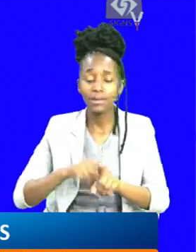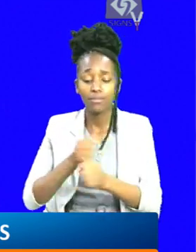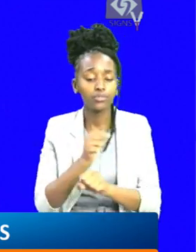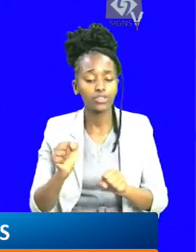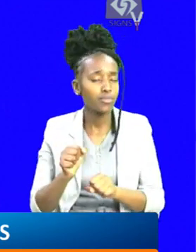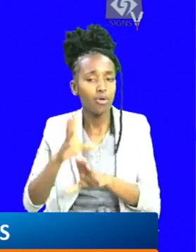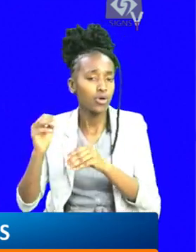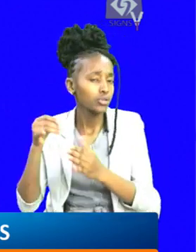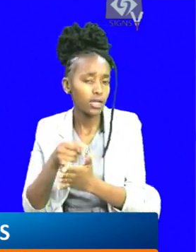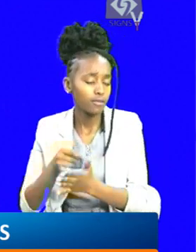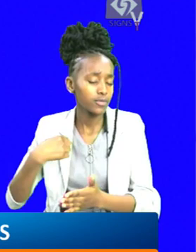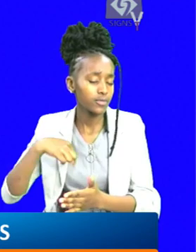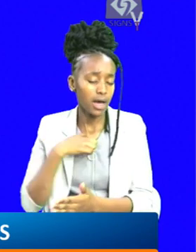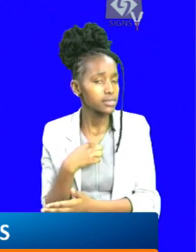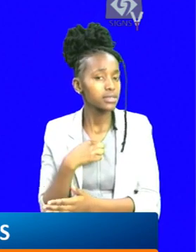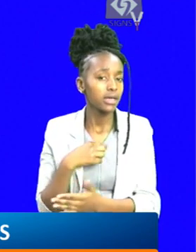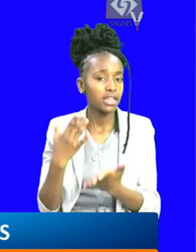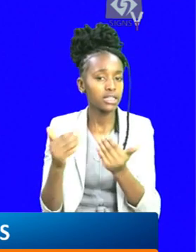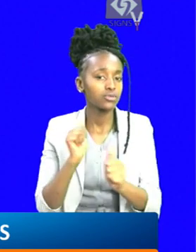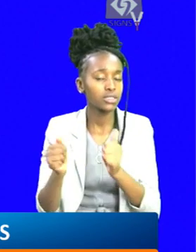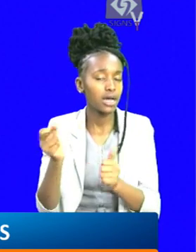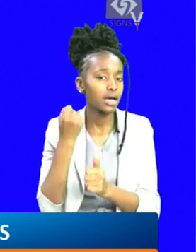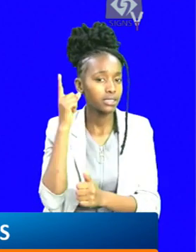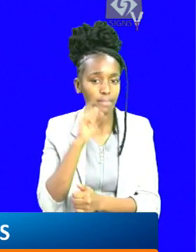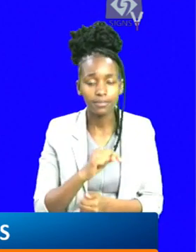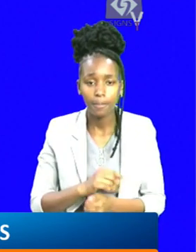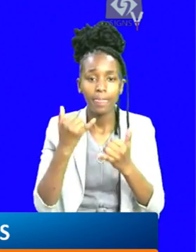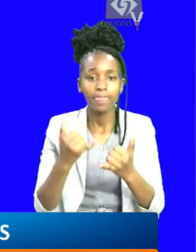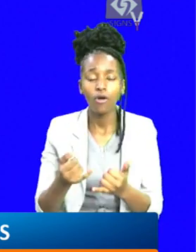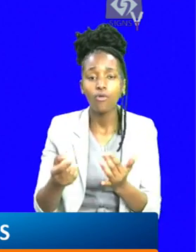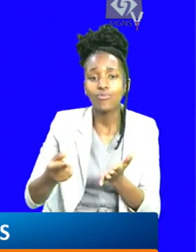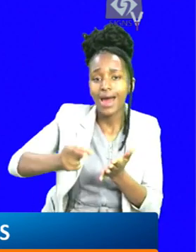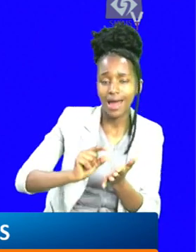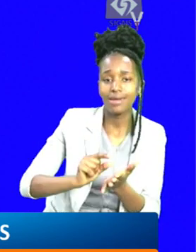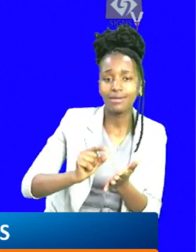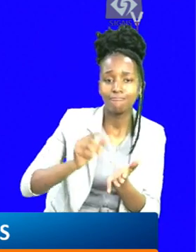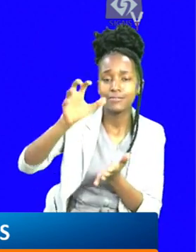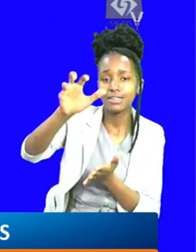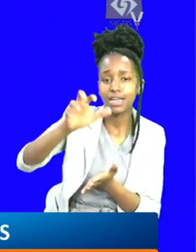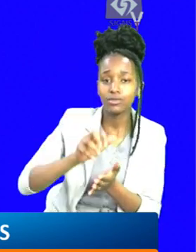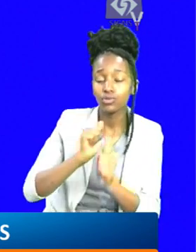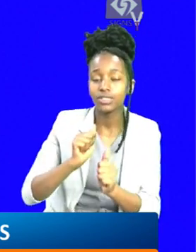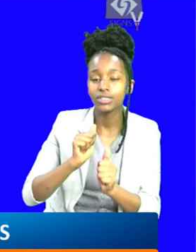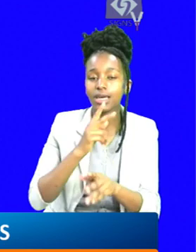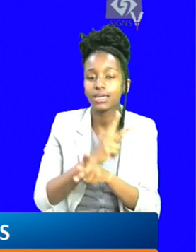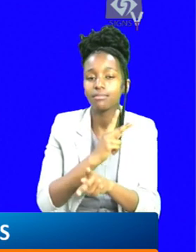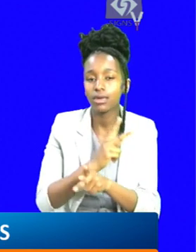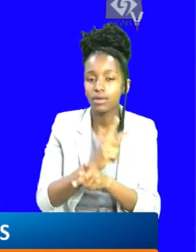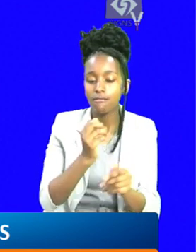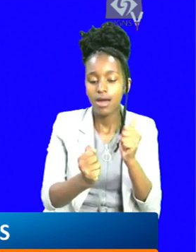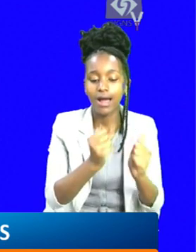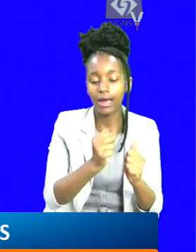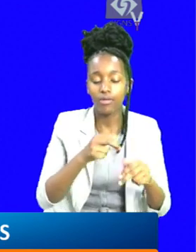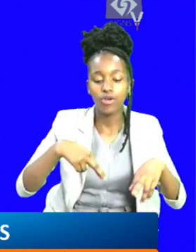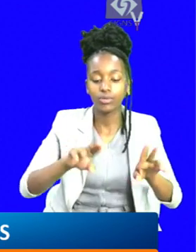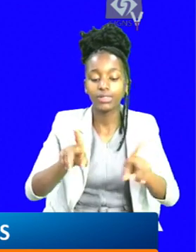their views and concerns. Kwa upande yetu kama Matatu Owners Association hatuna mgomo. Sisi ni wenye